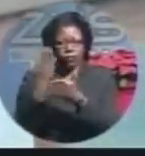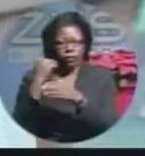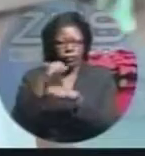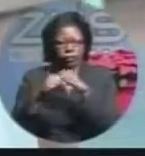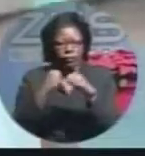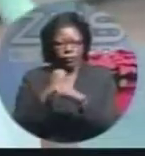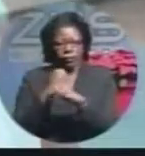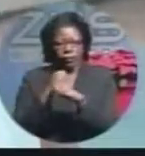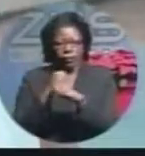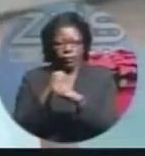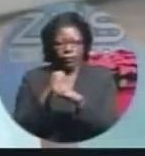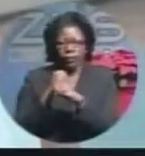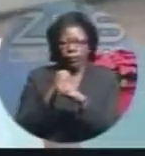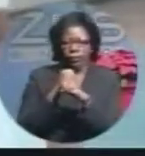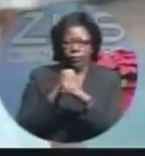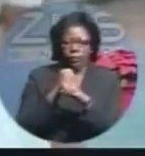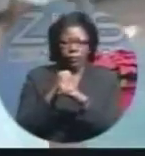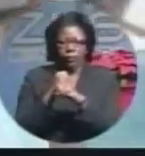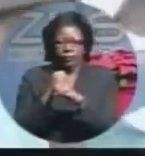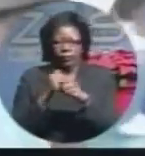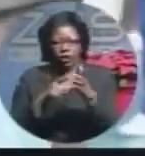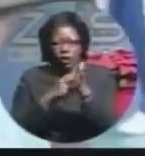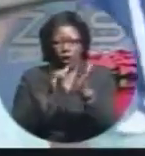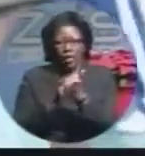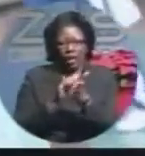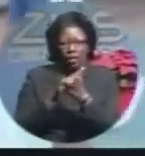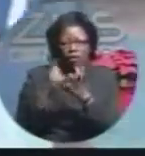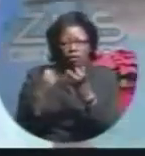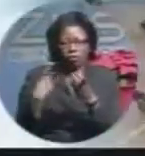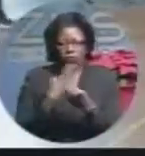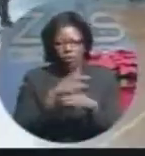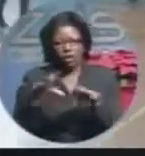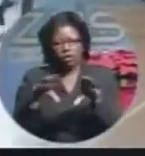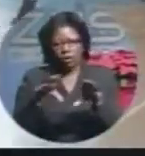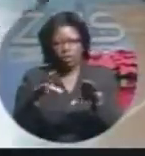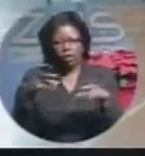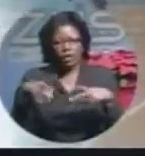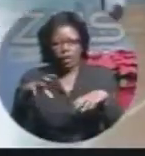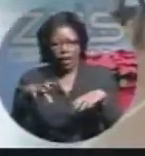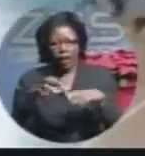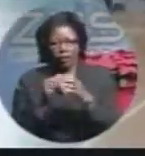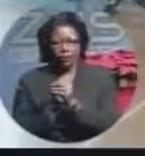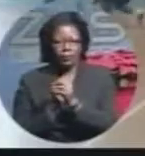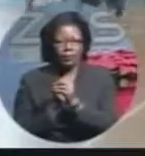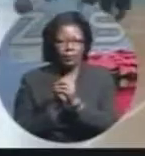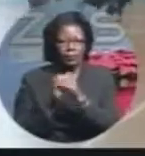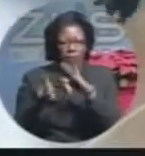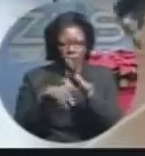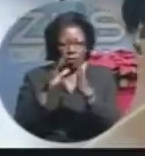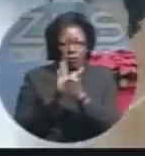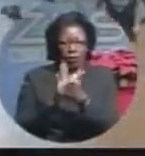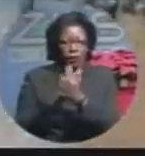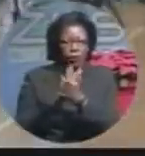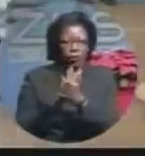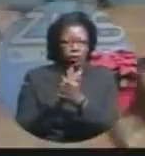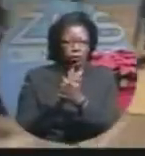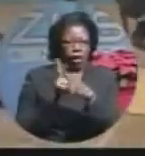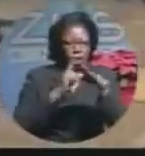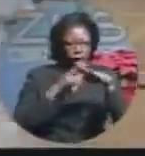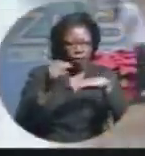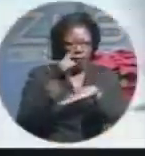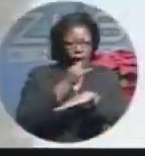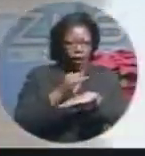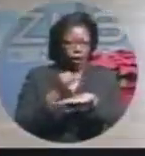we came second and we wanted to show Miss Jay that we can do what we have to do. In the boys' primary school championship game, Harbor